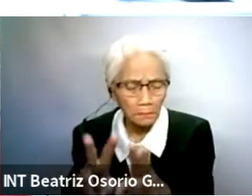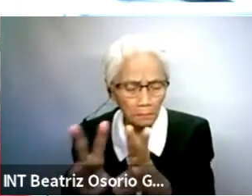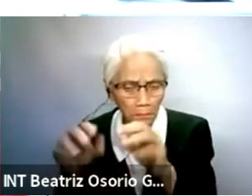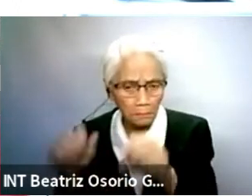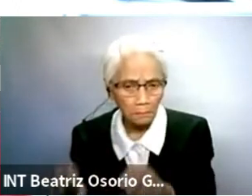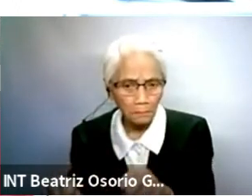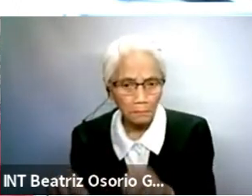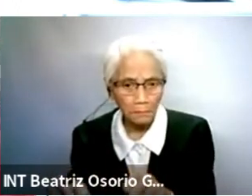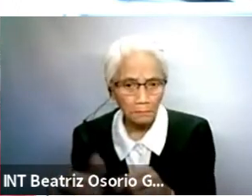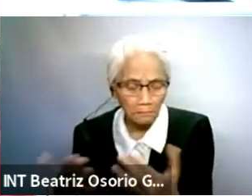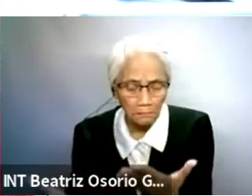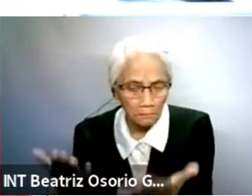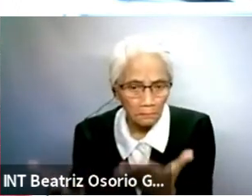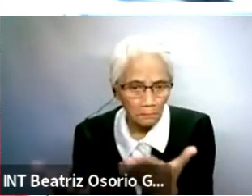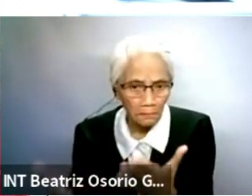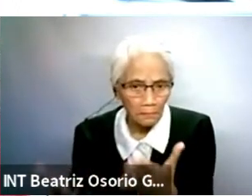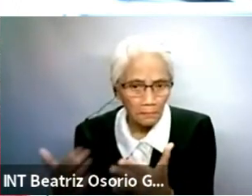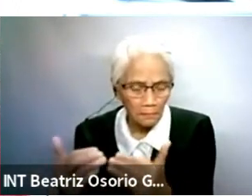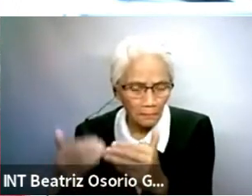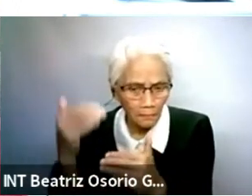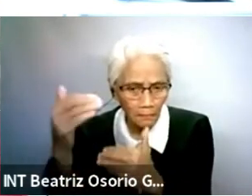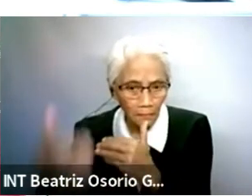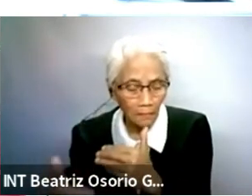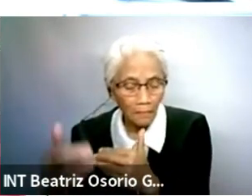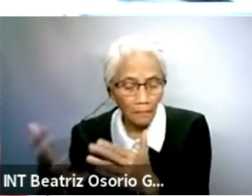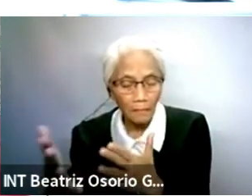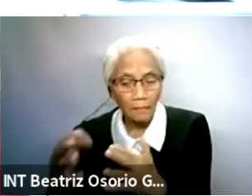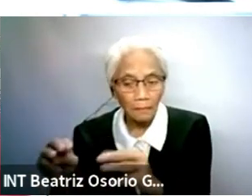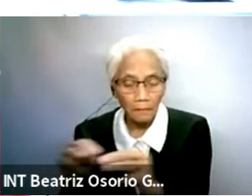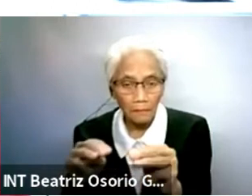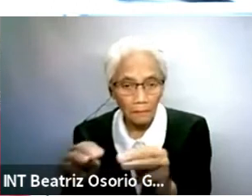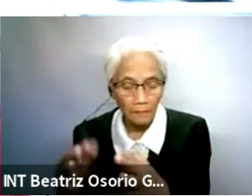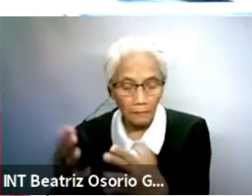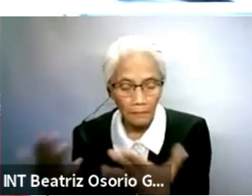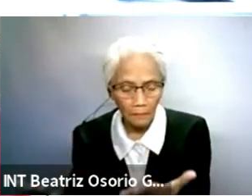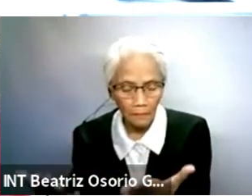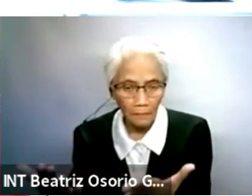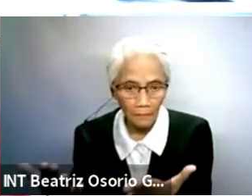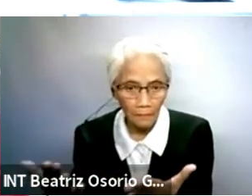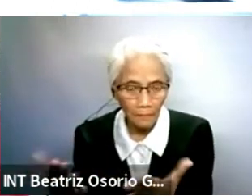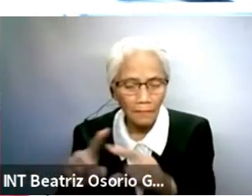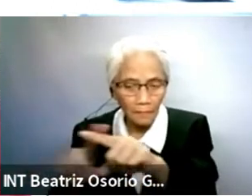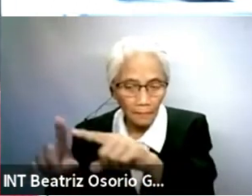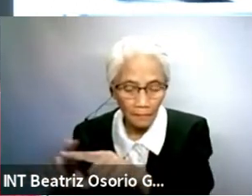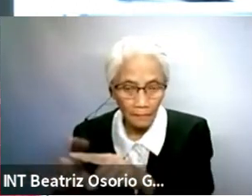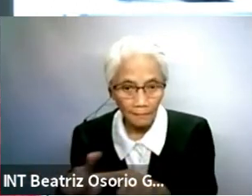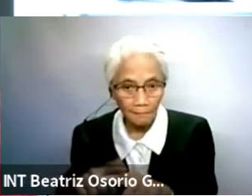the participation of children and youth in monitoring of its targets in different ASEAN